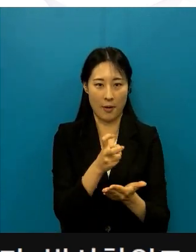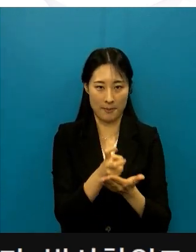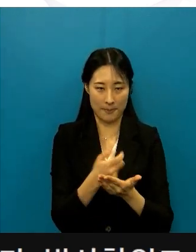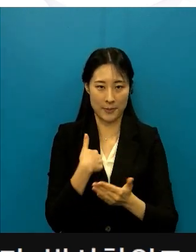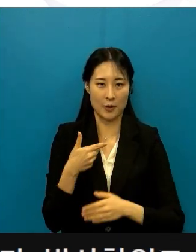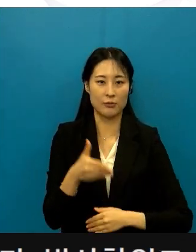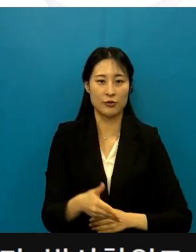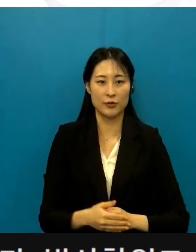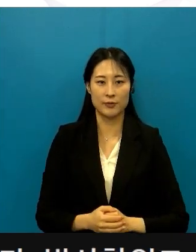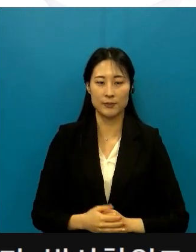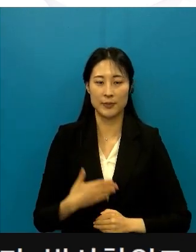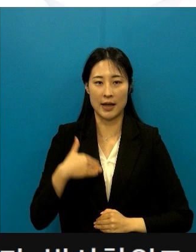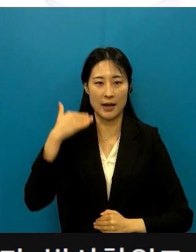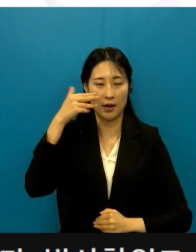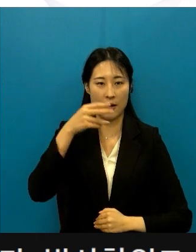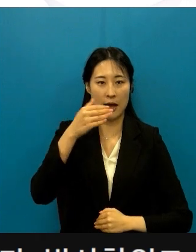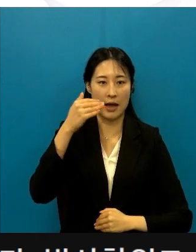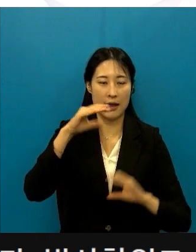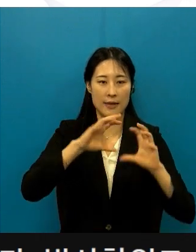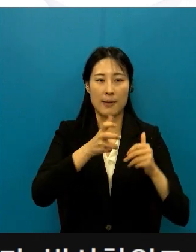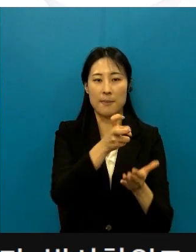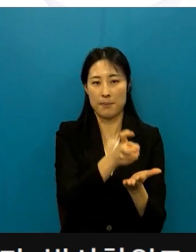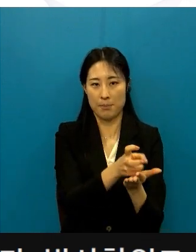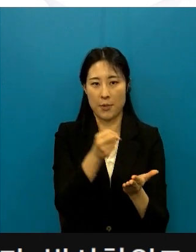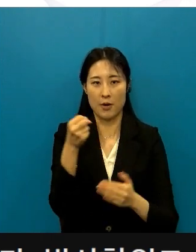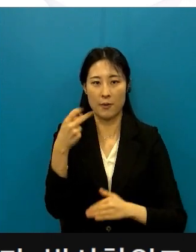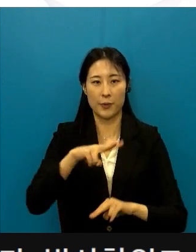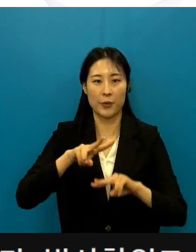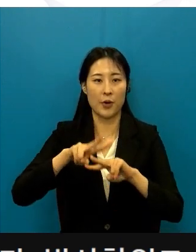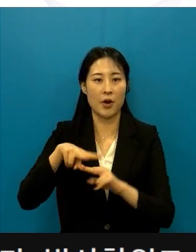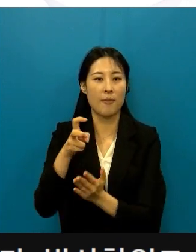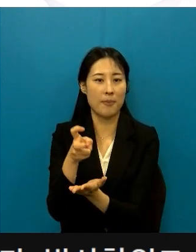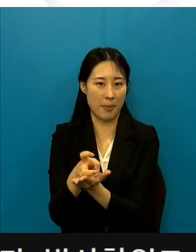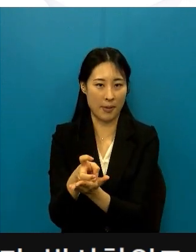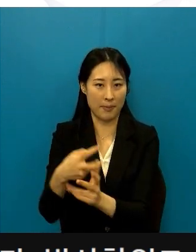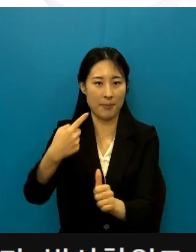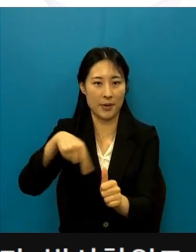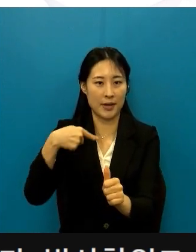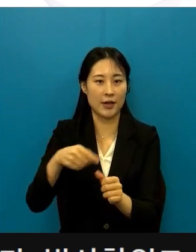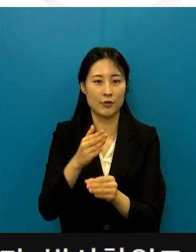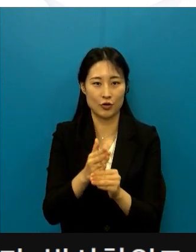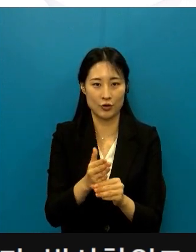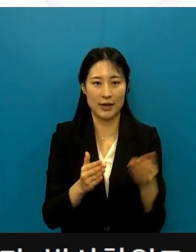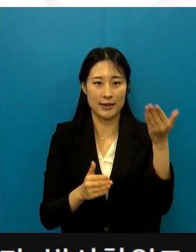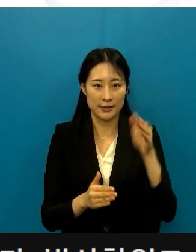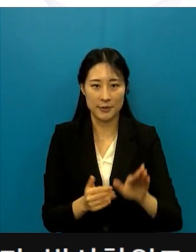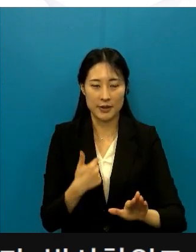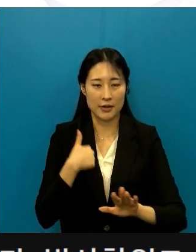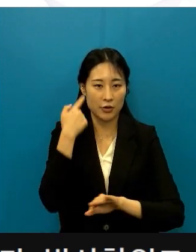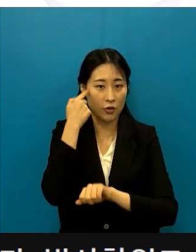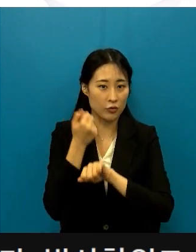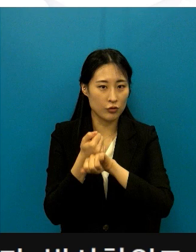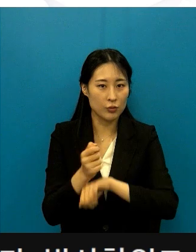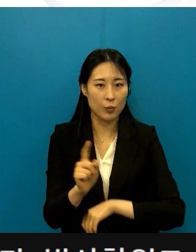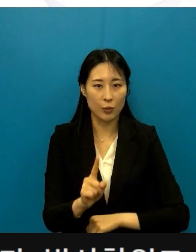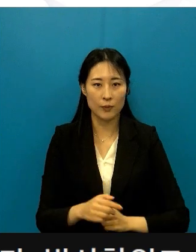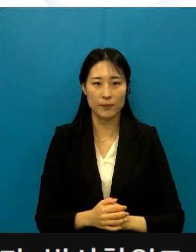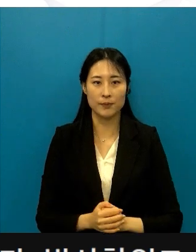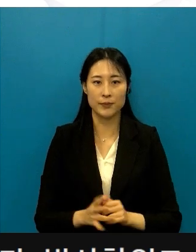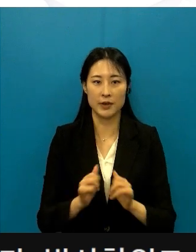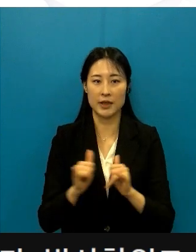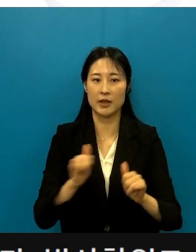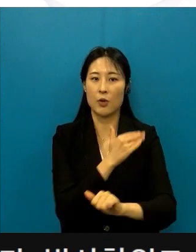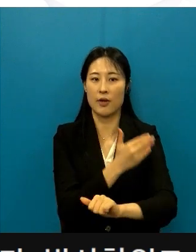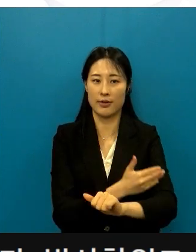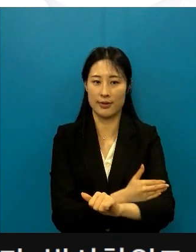my research is very much about human rights law, the right to life, and implications on death. So